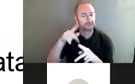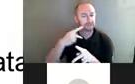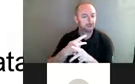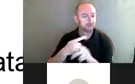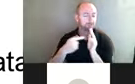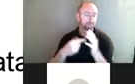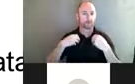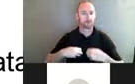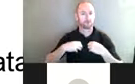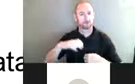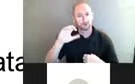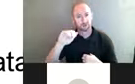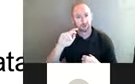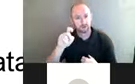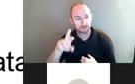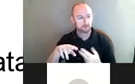lung cancer or